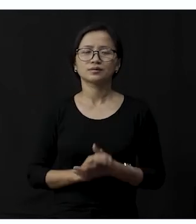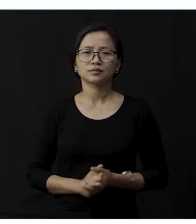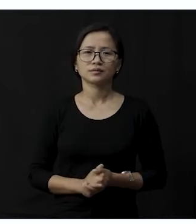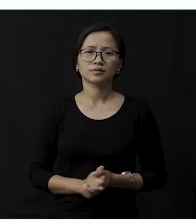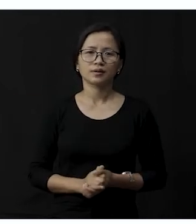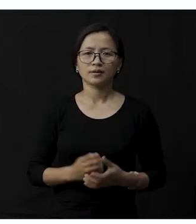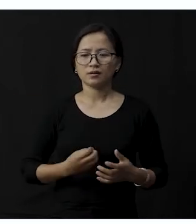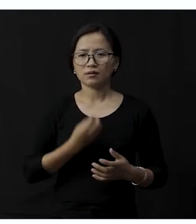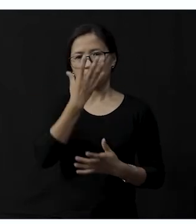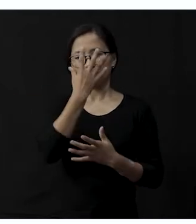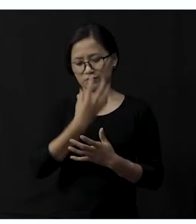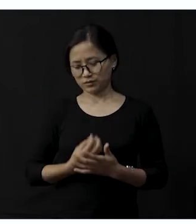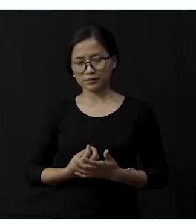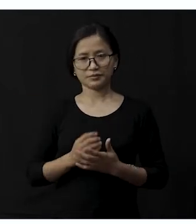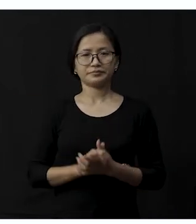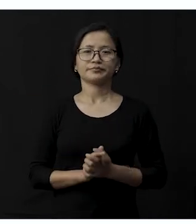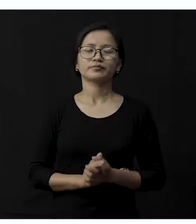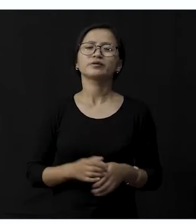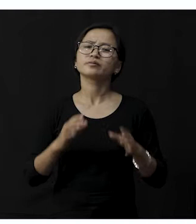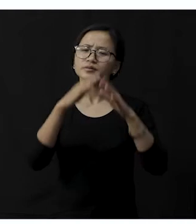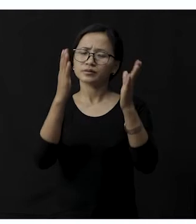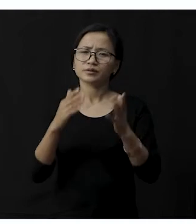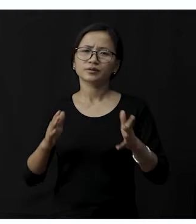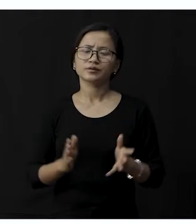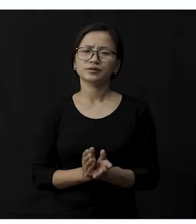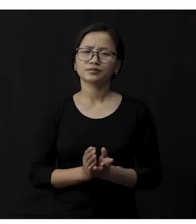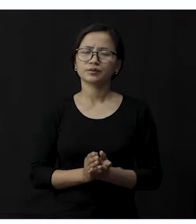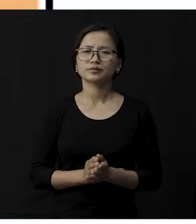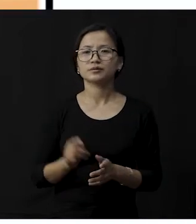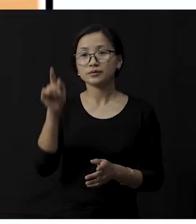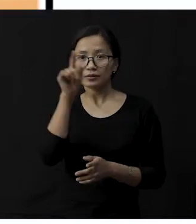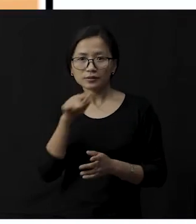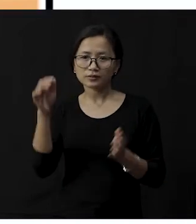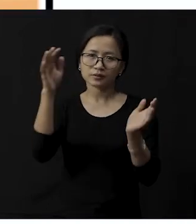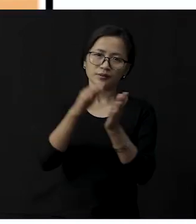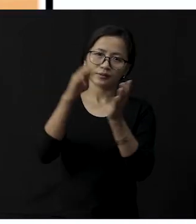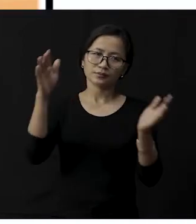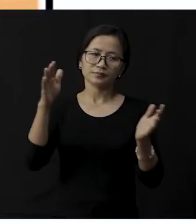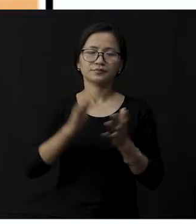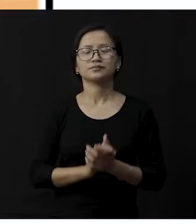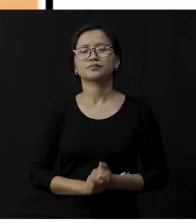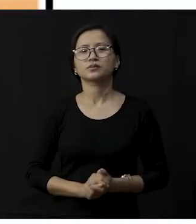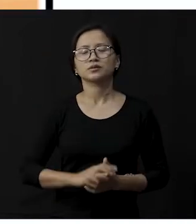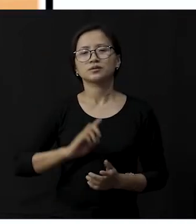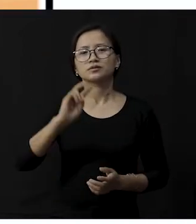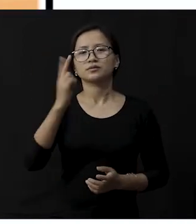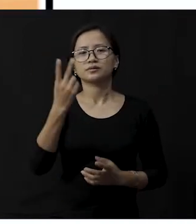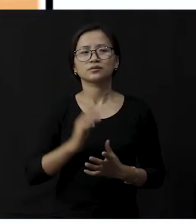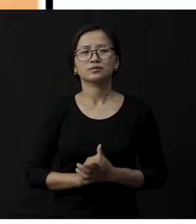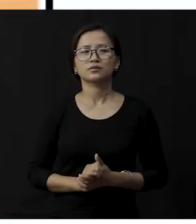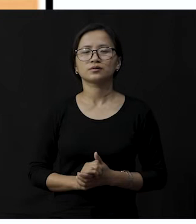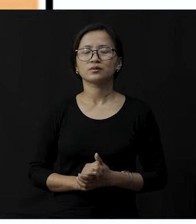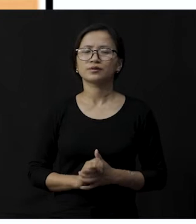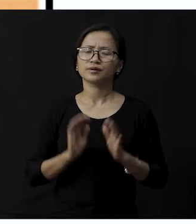and the shape and the sizes. So let's go on to the second one. Now, if ever you